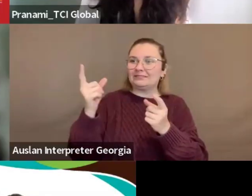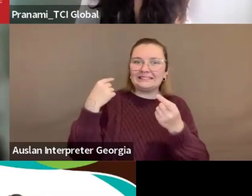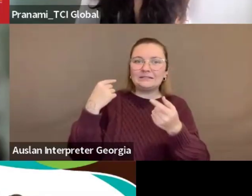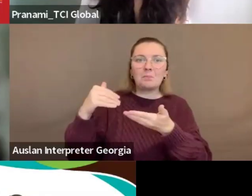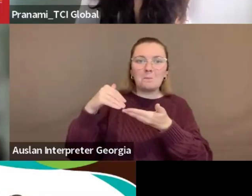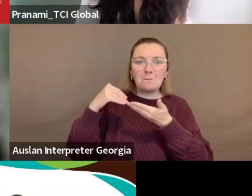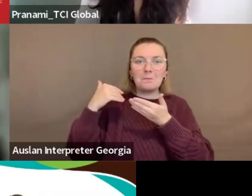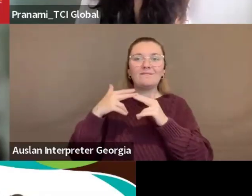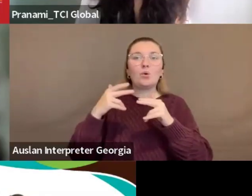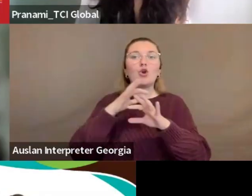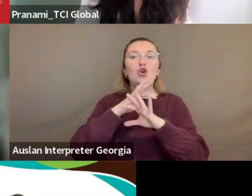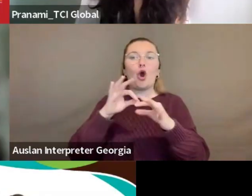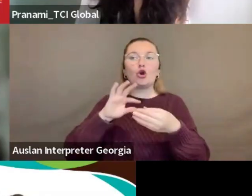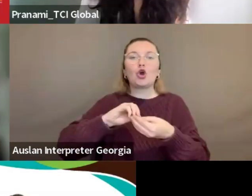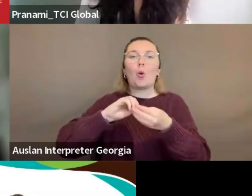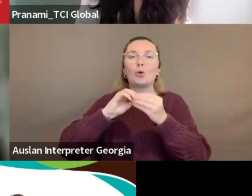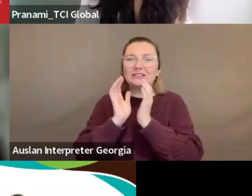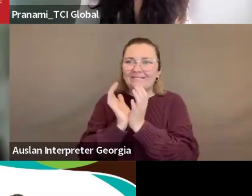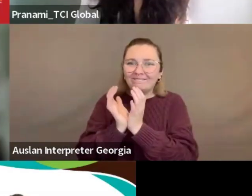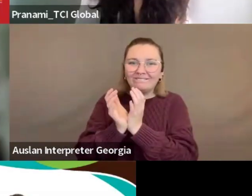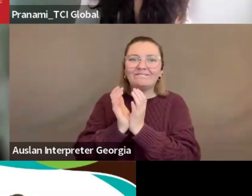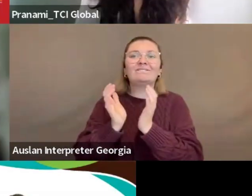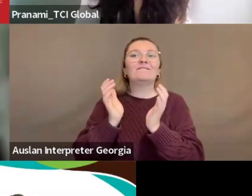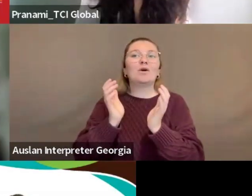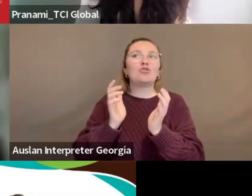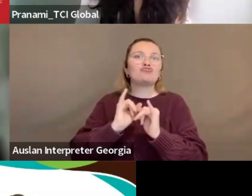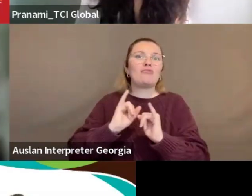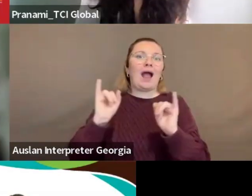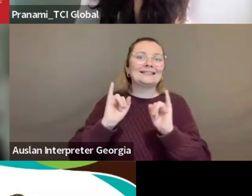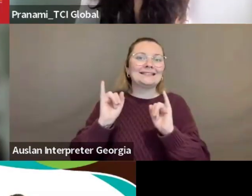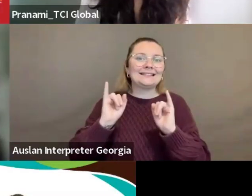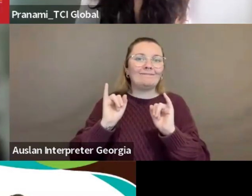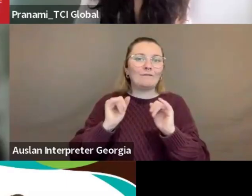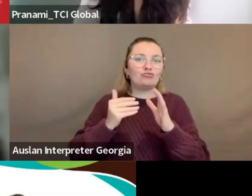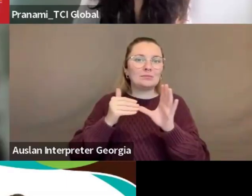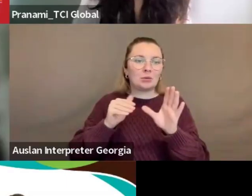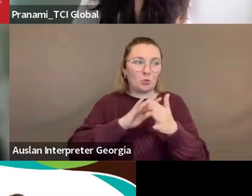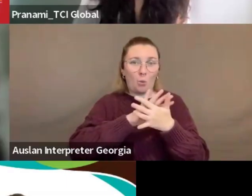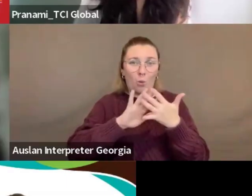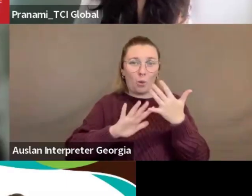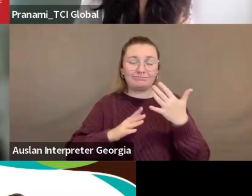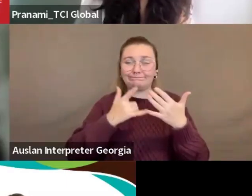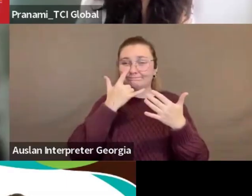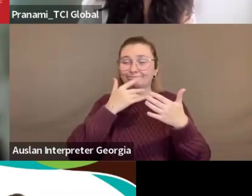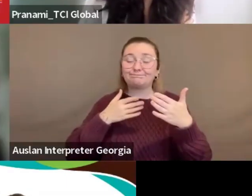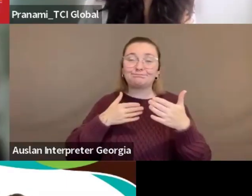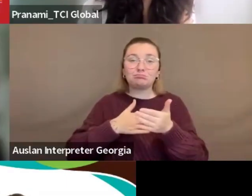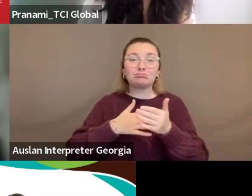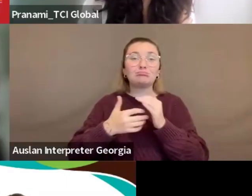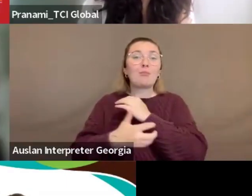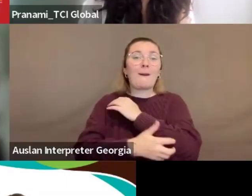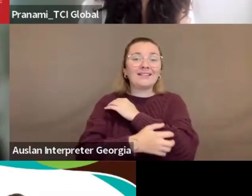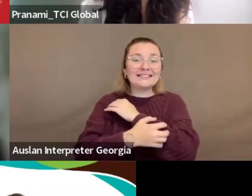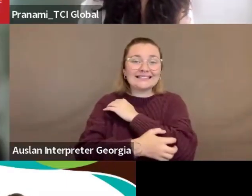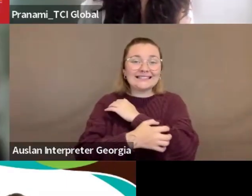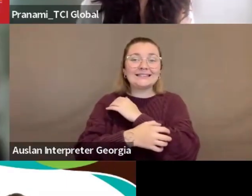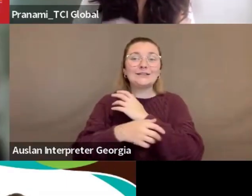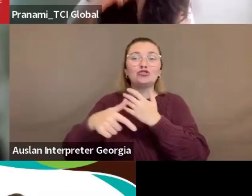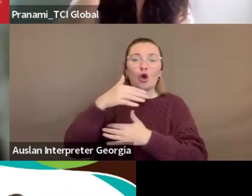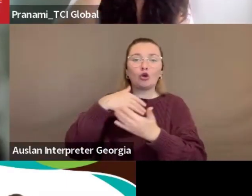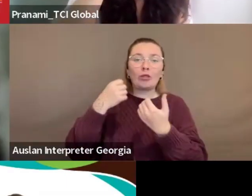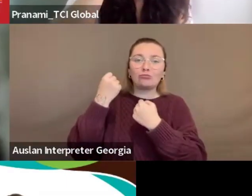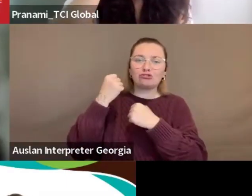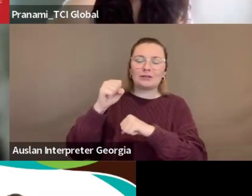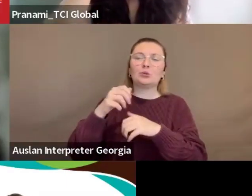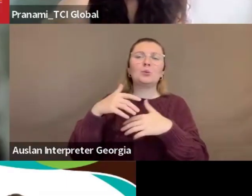to non-coercive crisis response are all key barriers. Poverty and social protection plays a